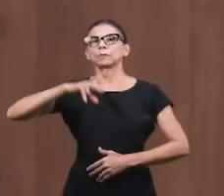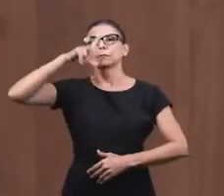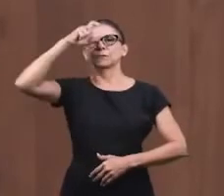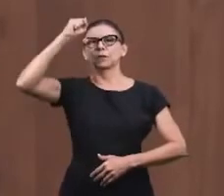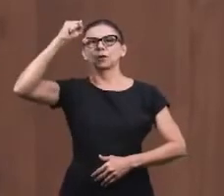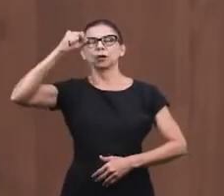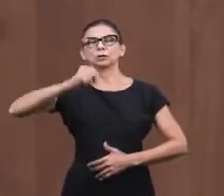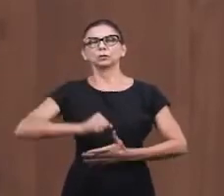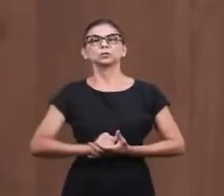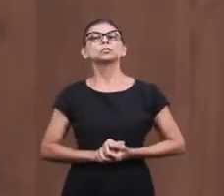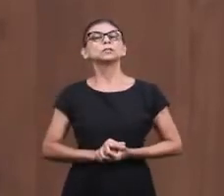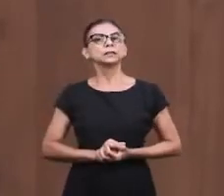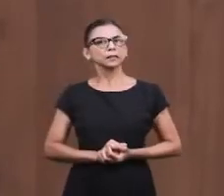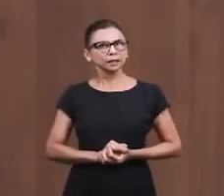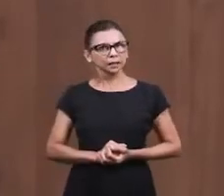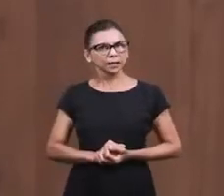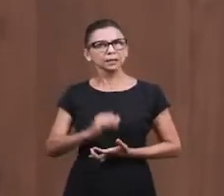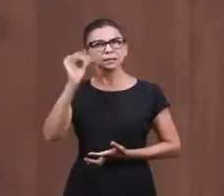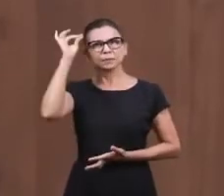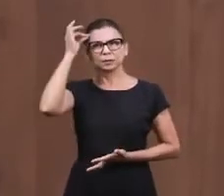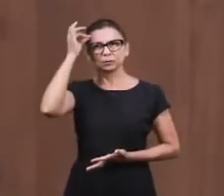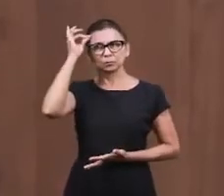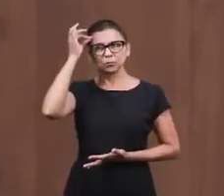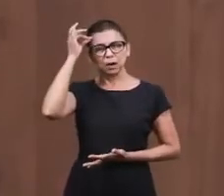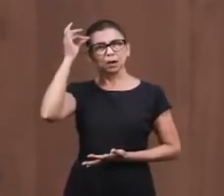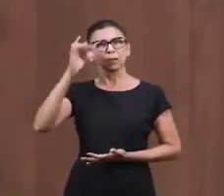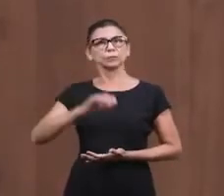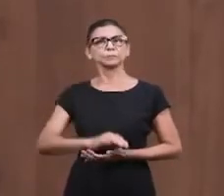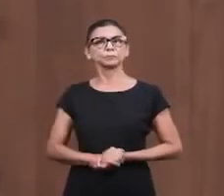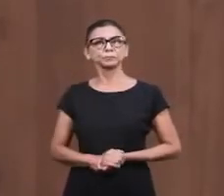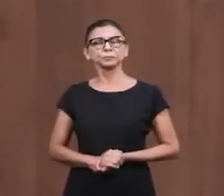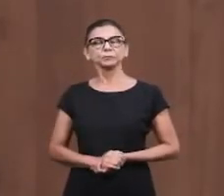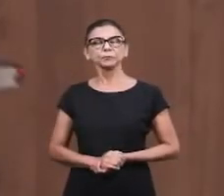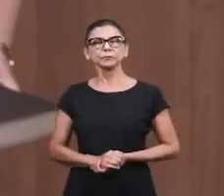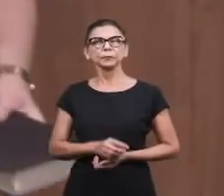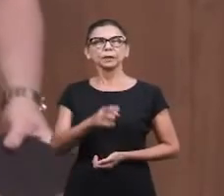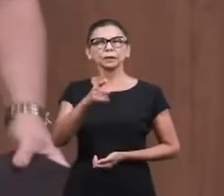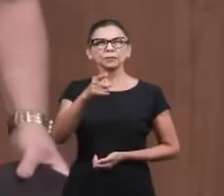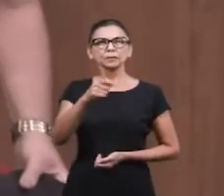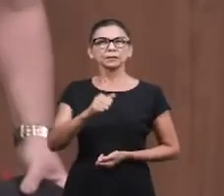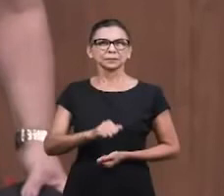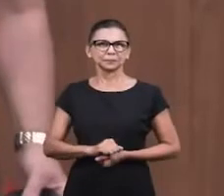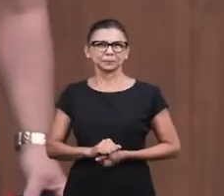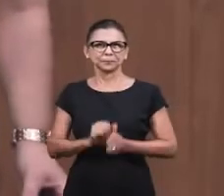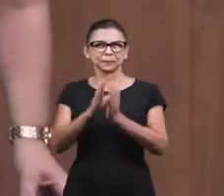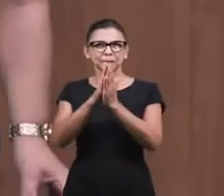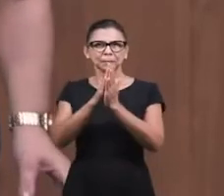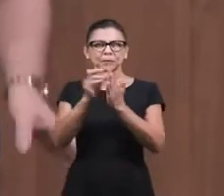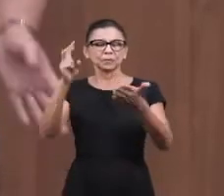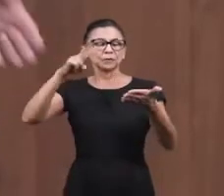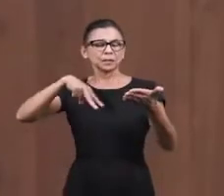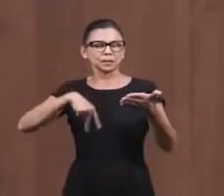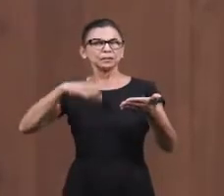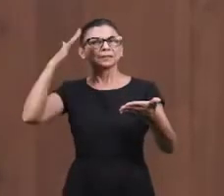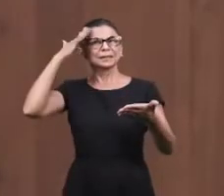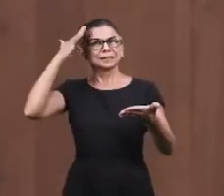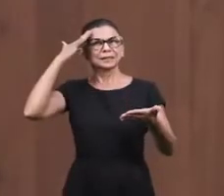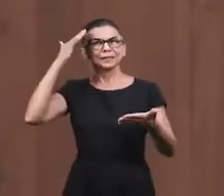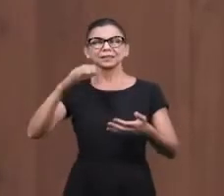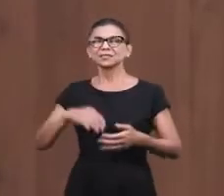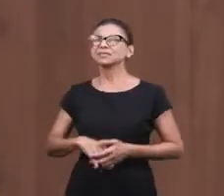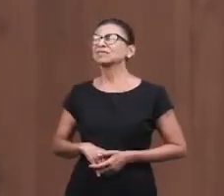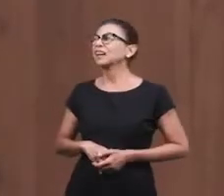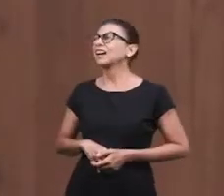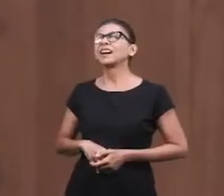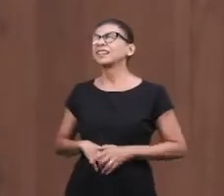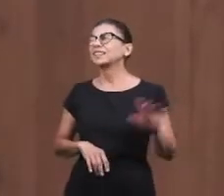Lord. And do you understand the Word when you read? A lot of times we don't. But why is